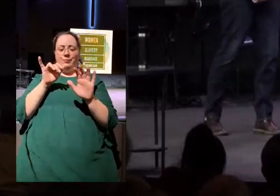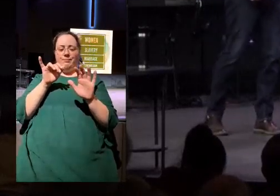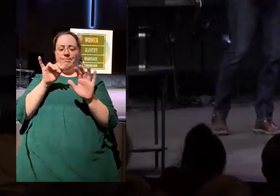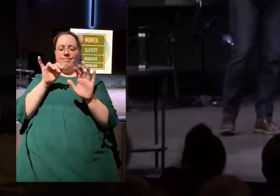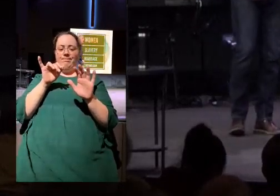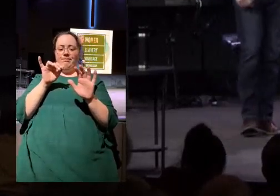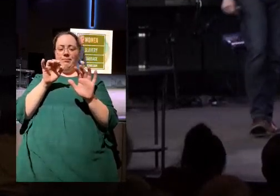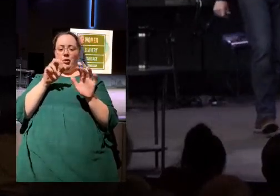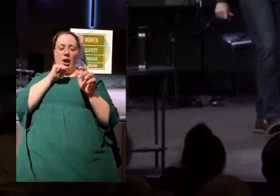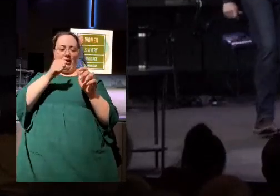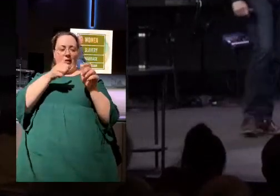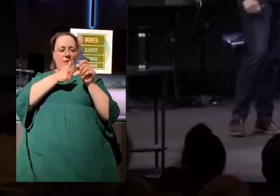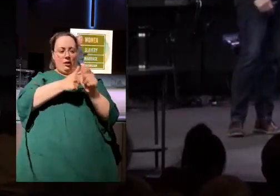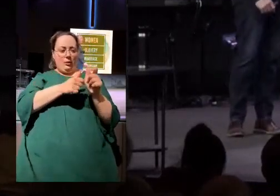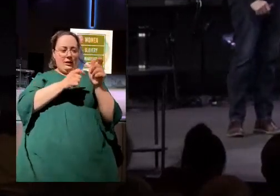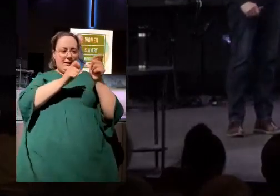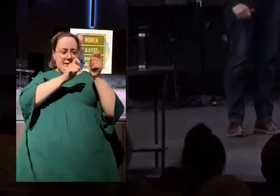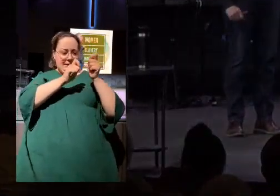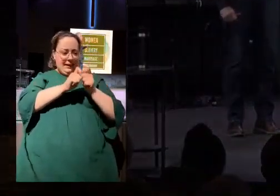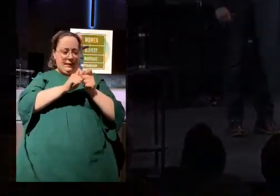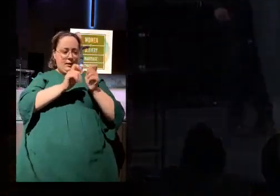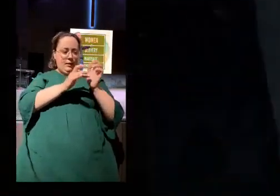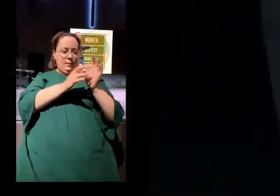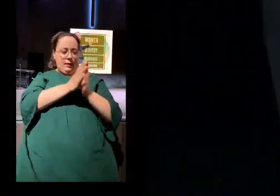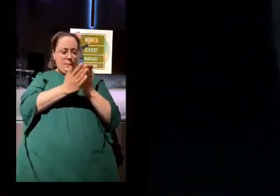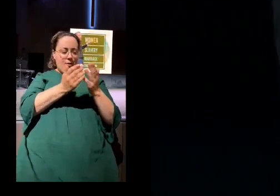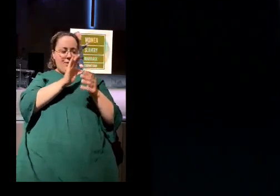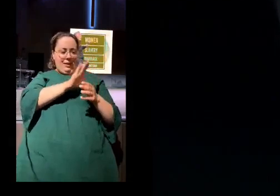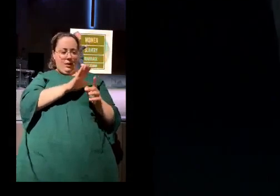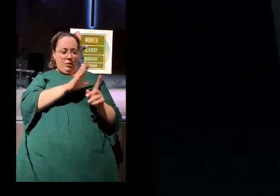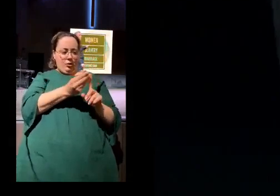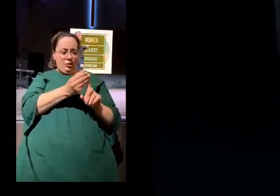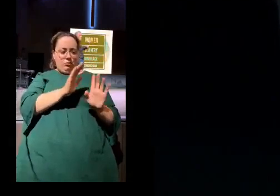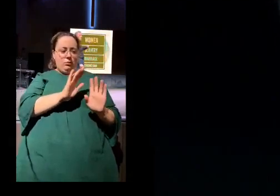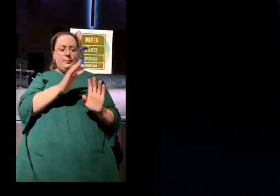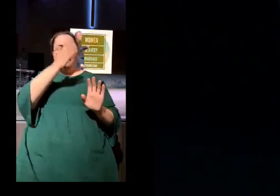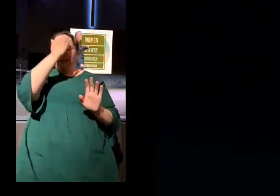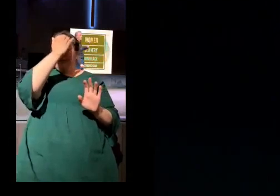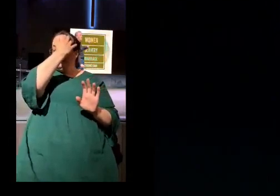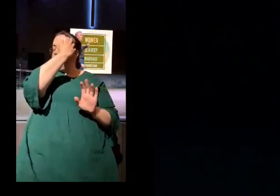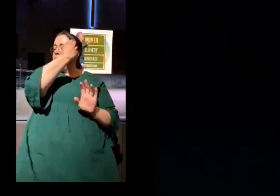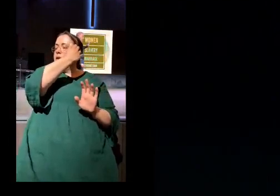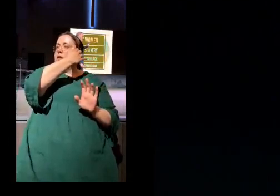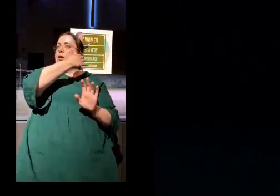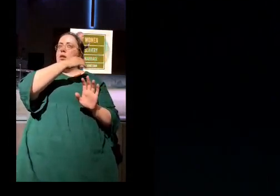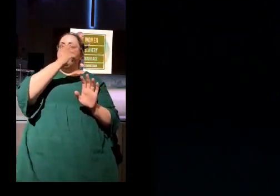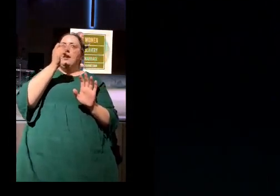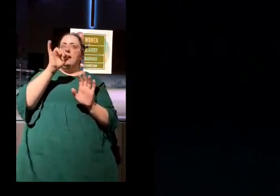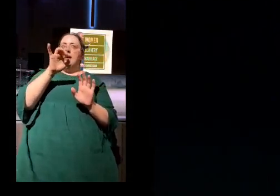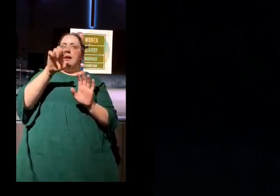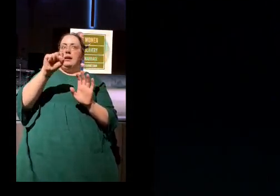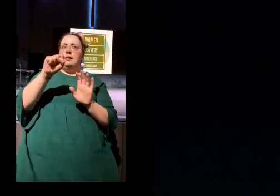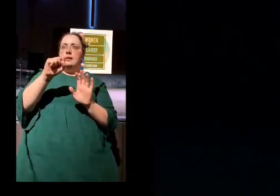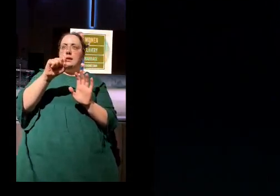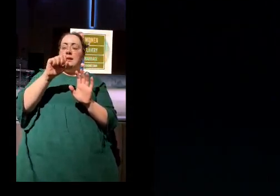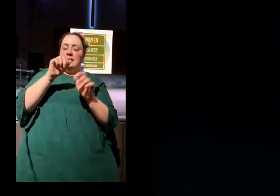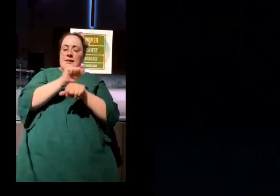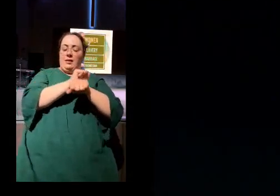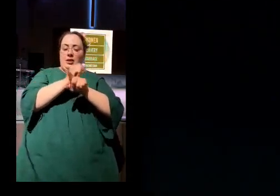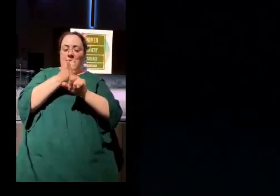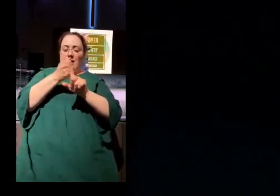Slavery is an institution that changed over history. It was in the Bible. Yes. But what